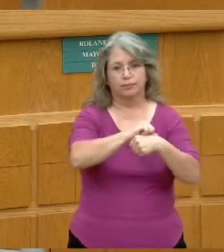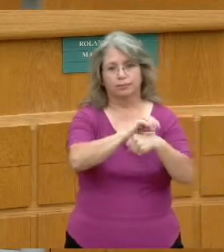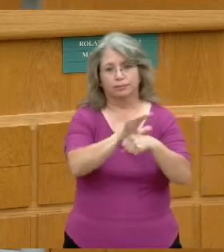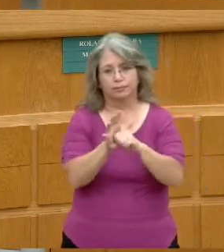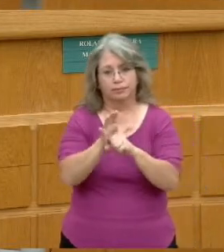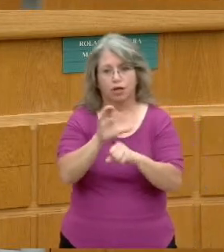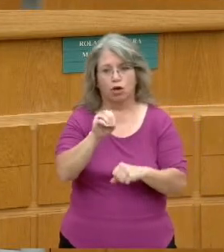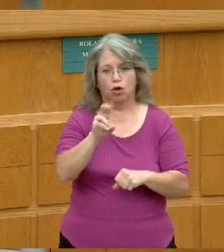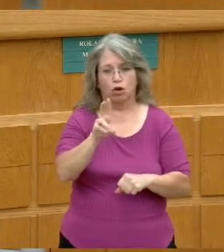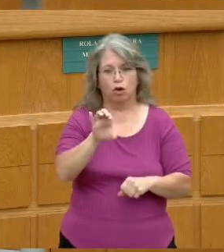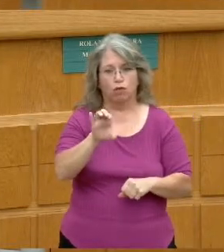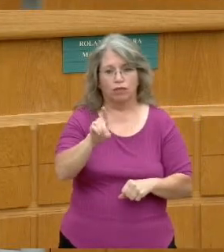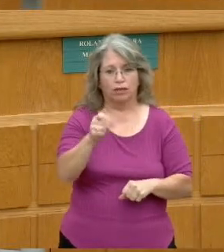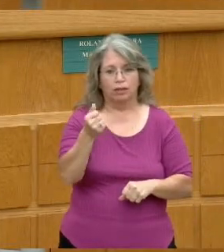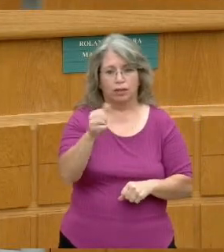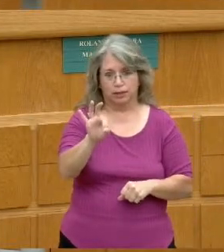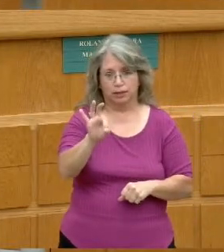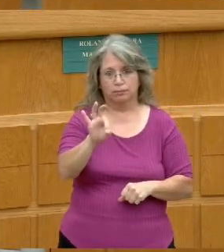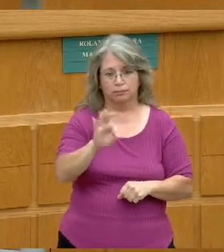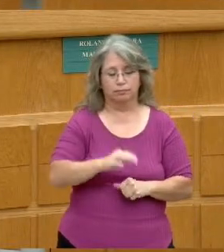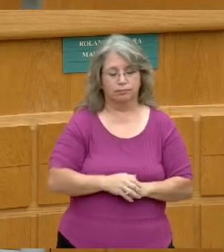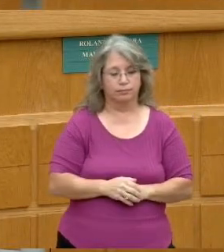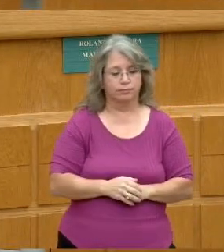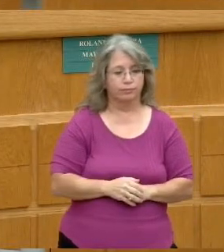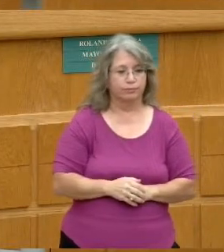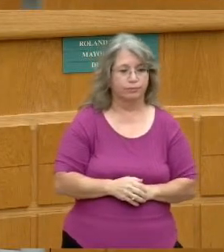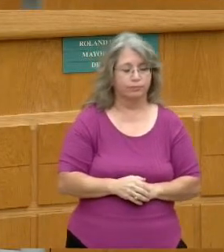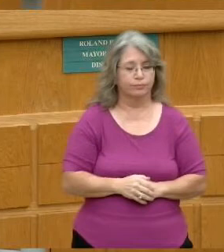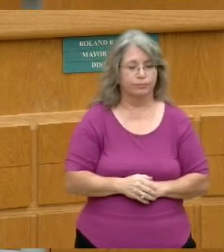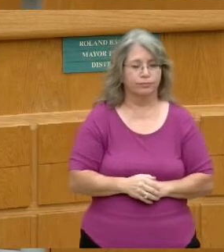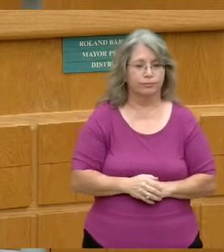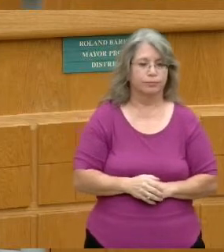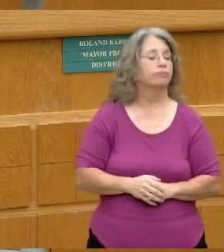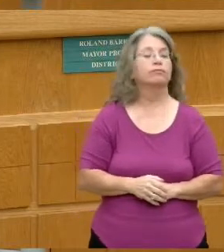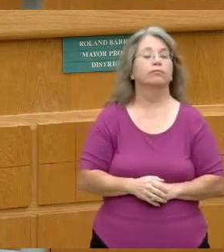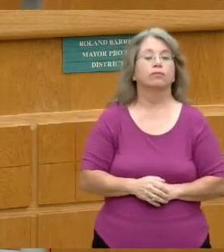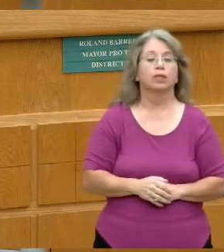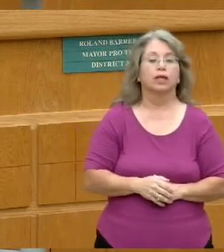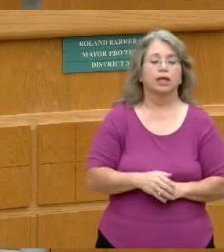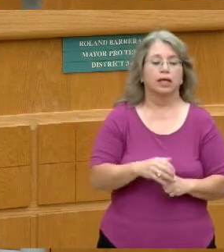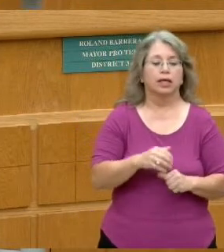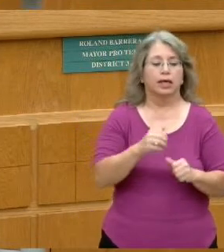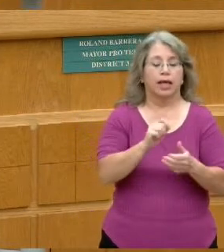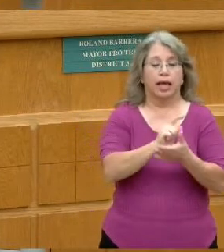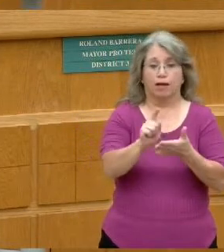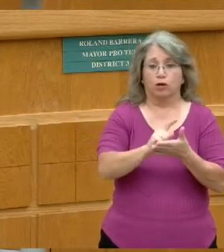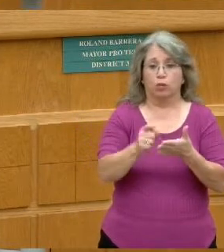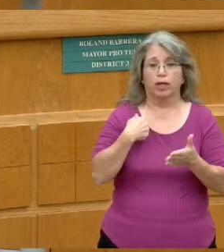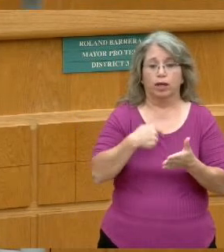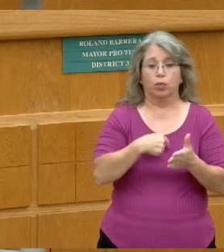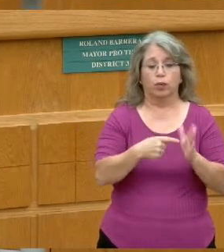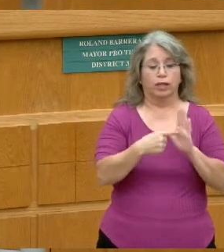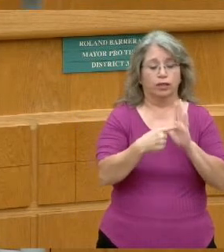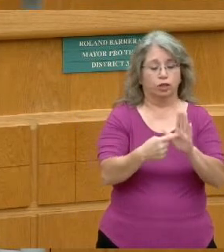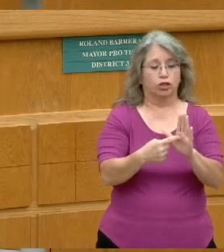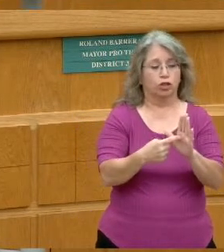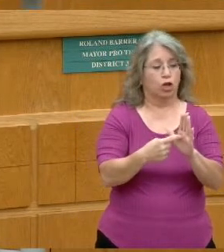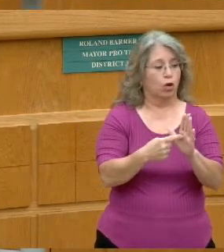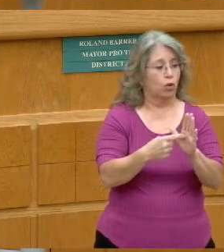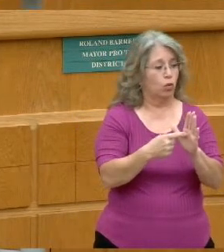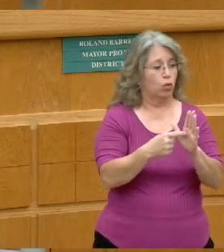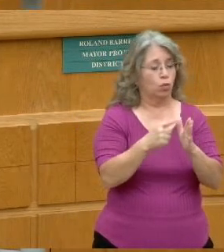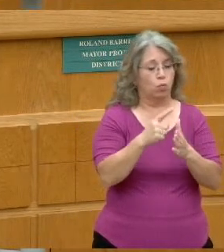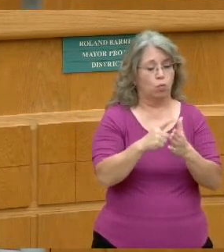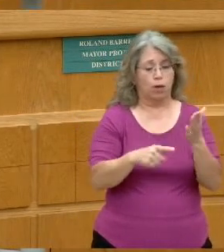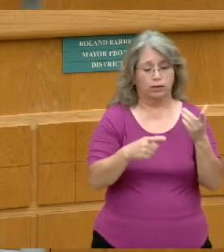So each week we do a projection of a model forward. Everything that you've seen up to this point is modeling what's already